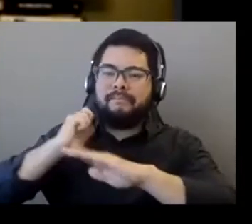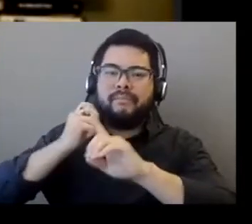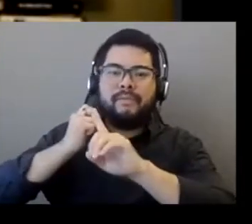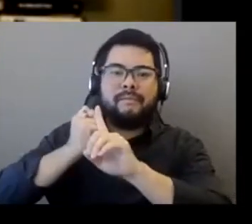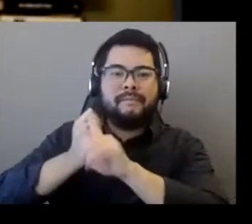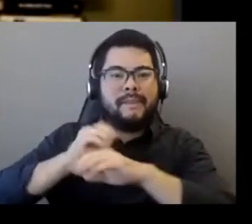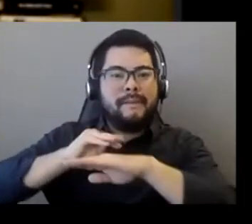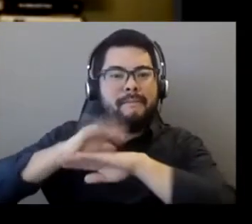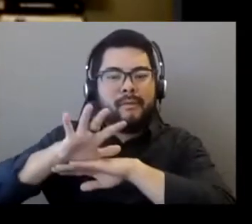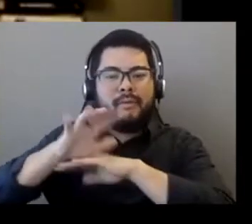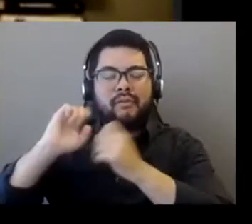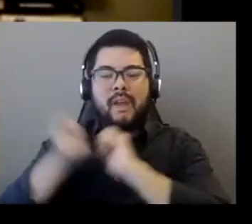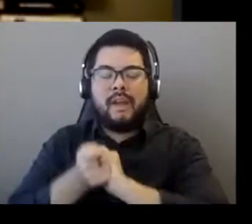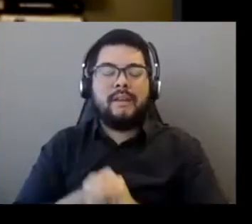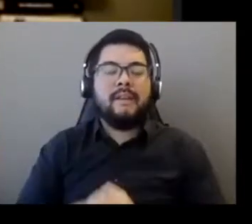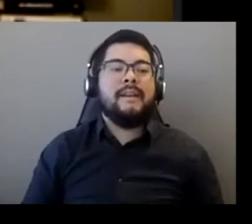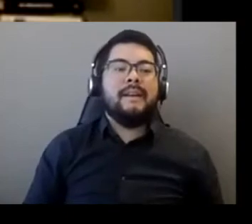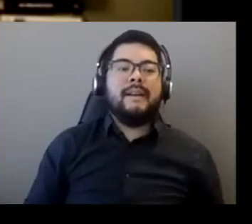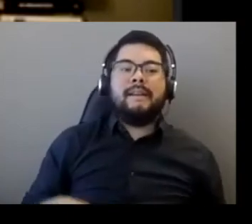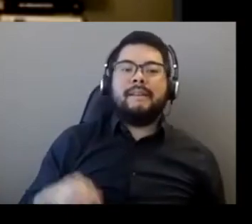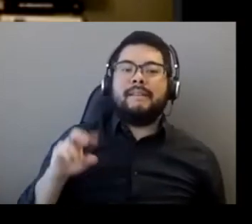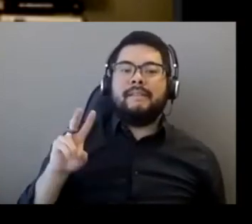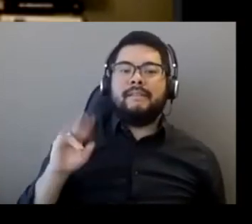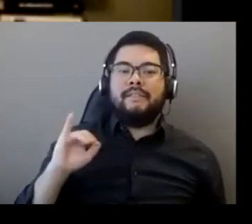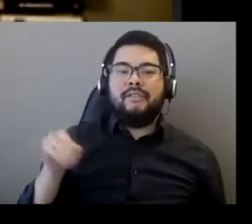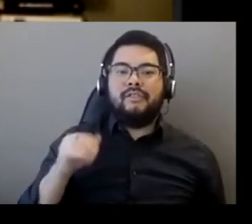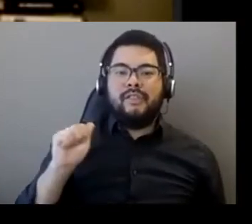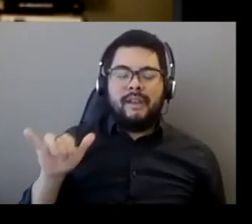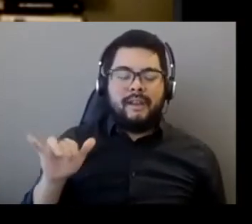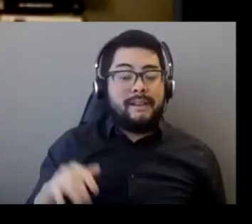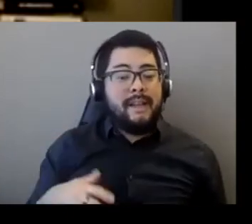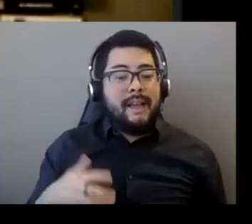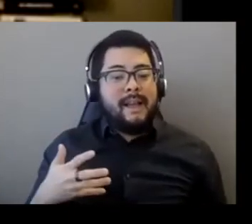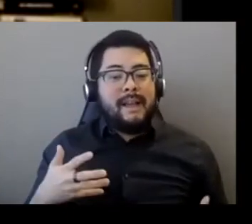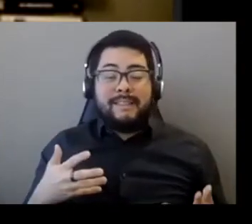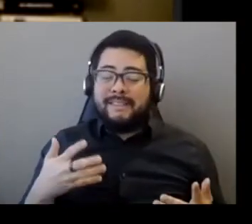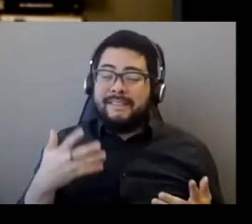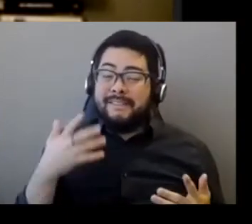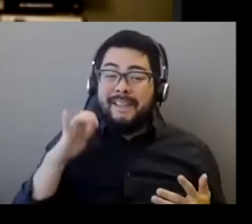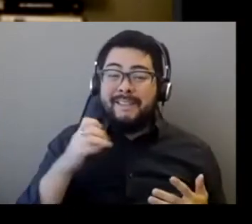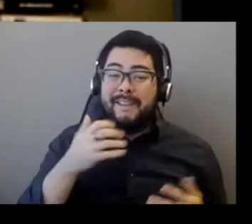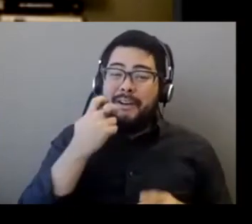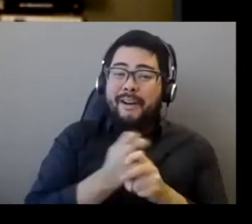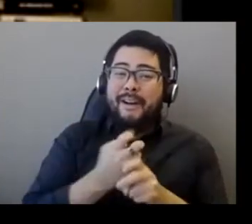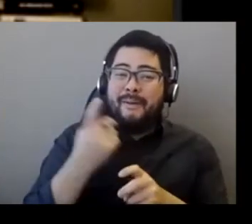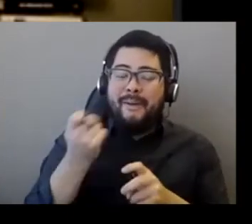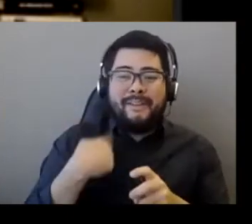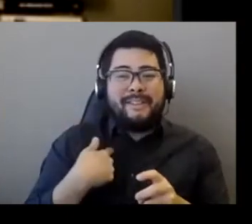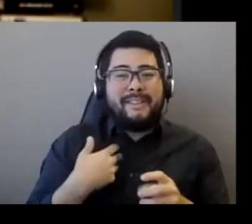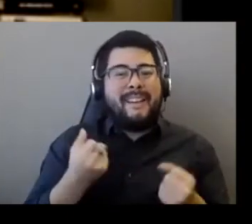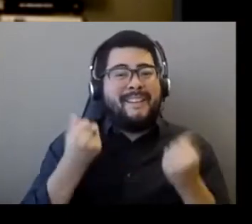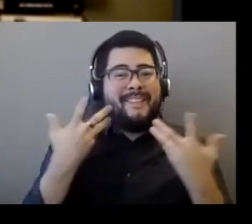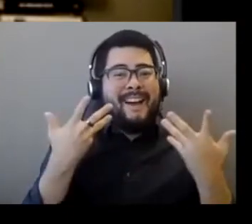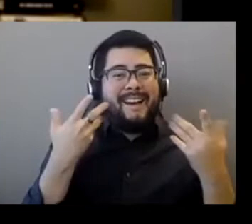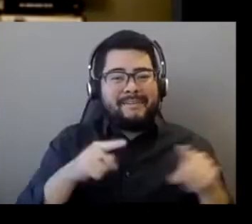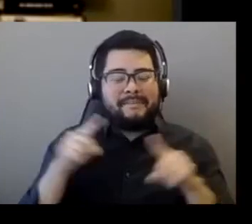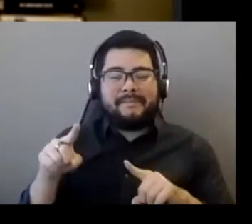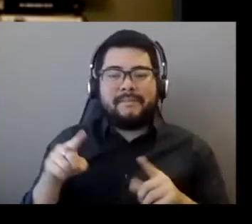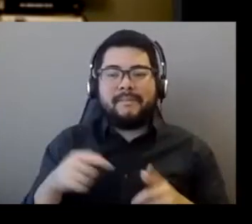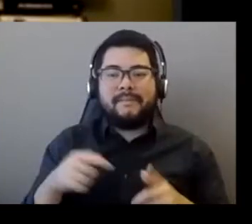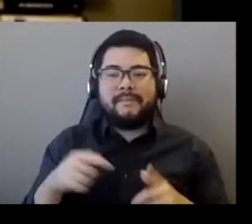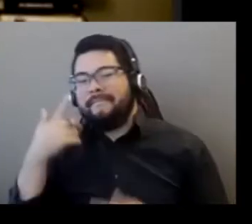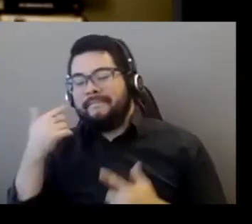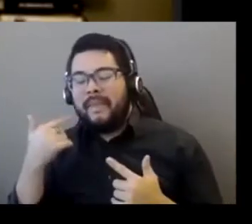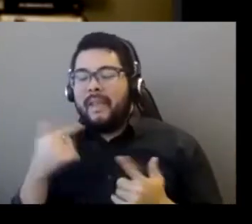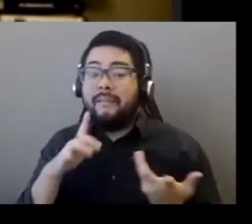It's too much responsibility to answer this question. no, it is. I'm not saying it glibly. This is an actual human